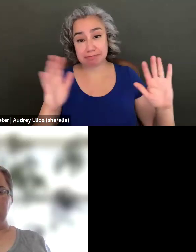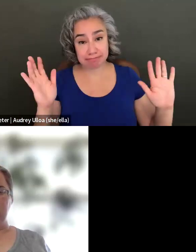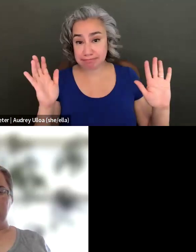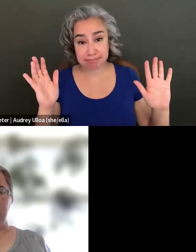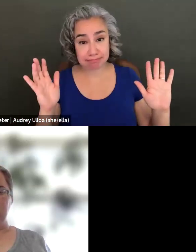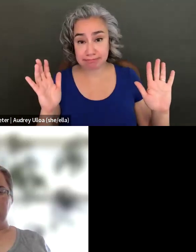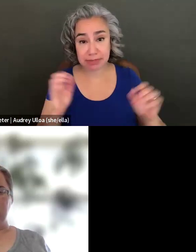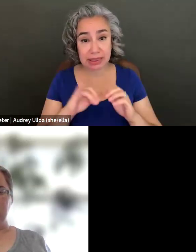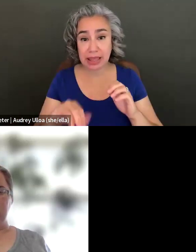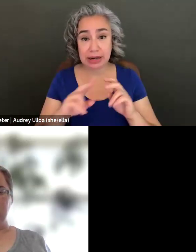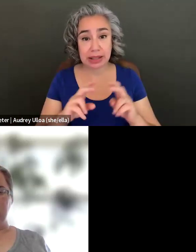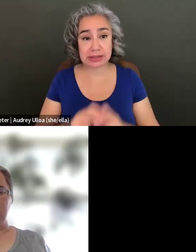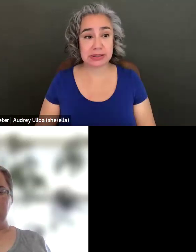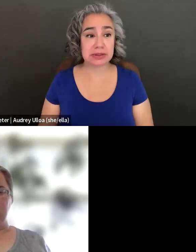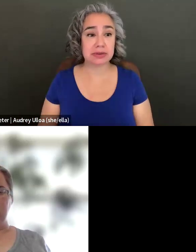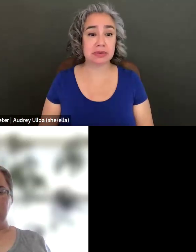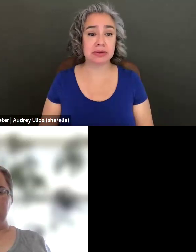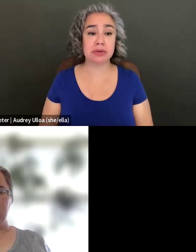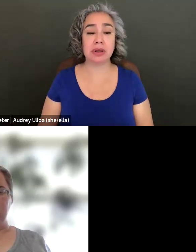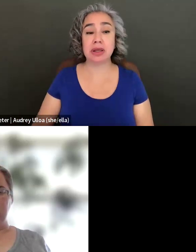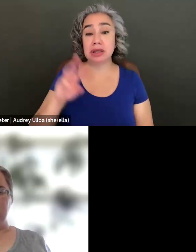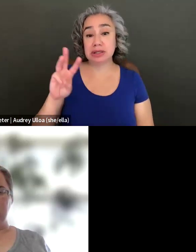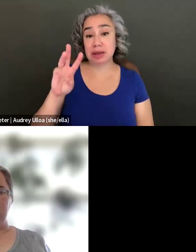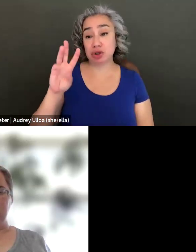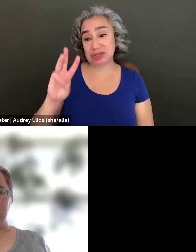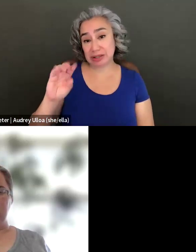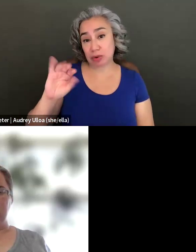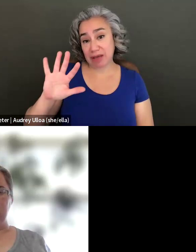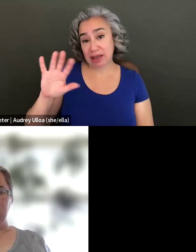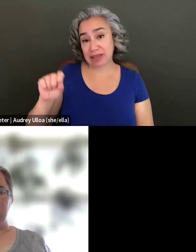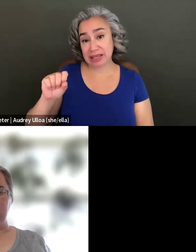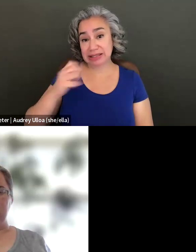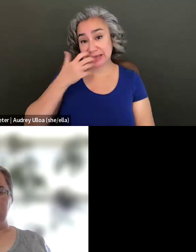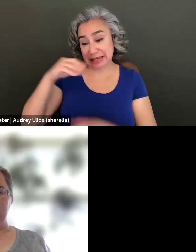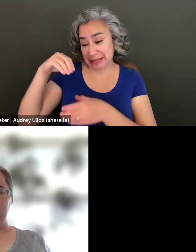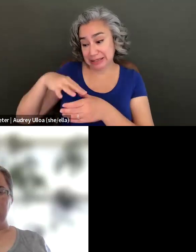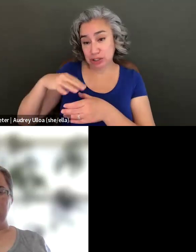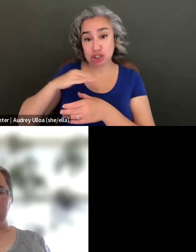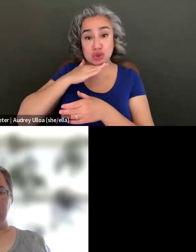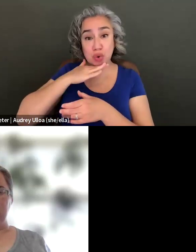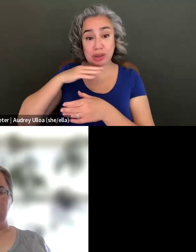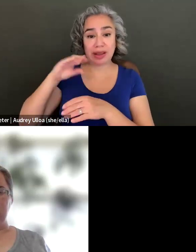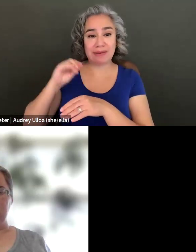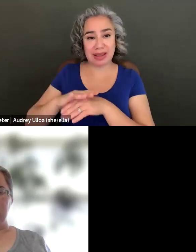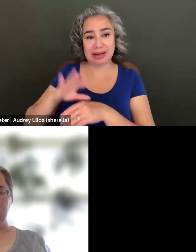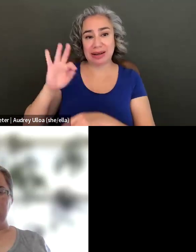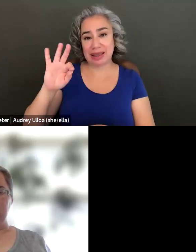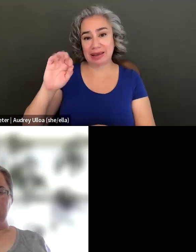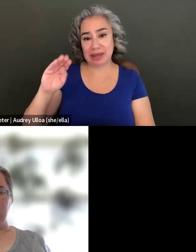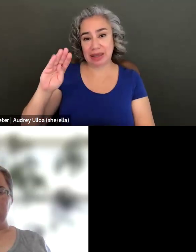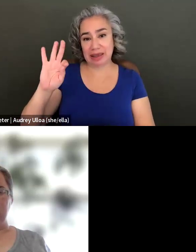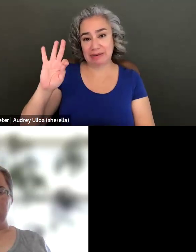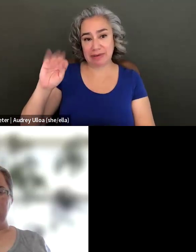this analysis. Additionally, W605S heat-conditioned soil affected FEFM